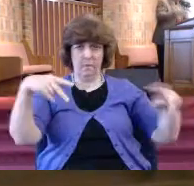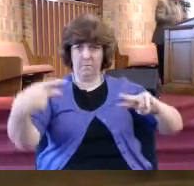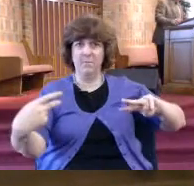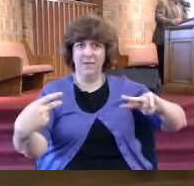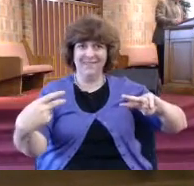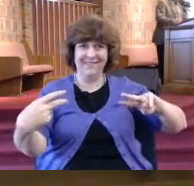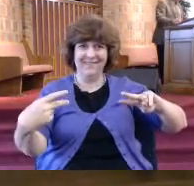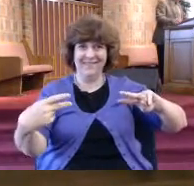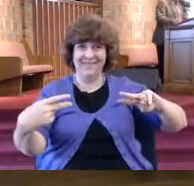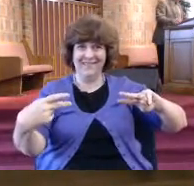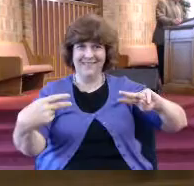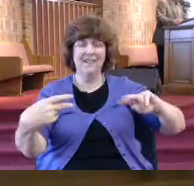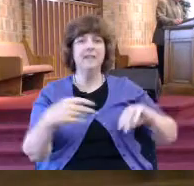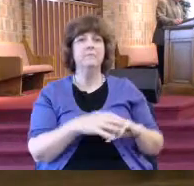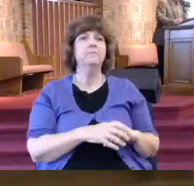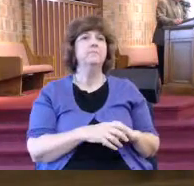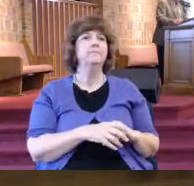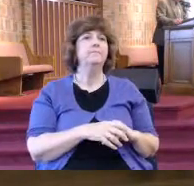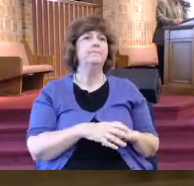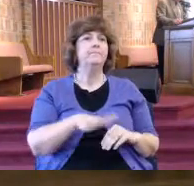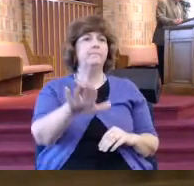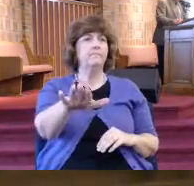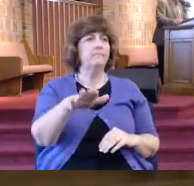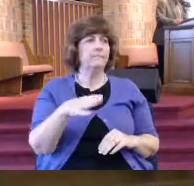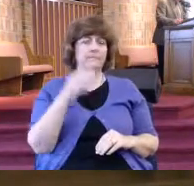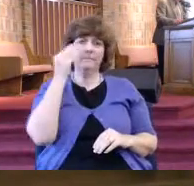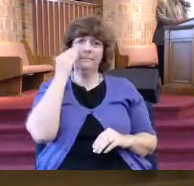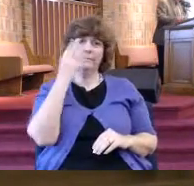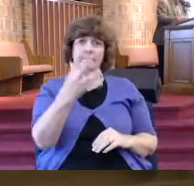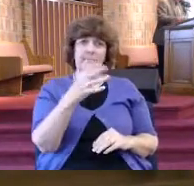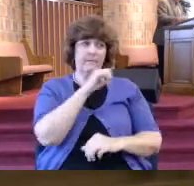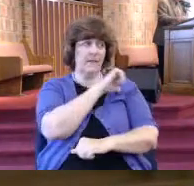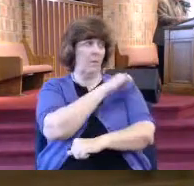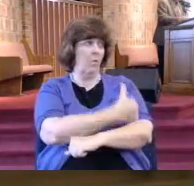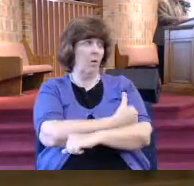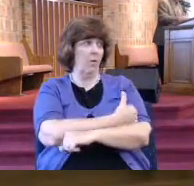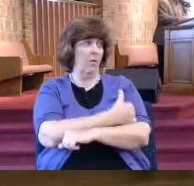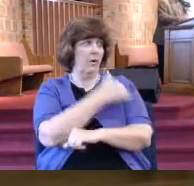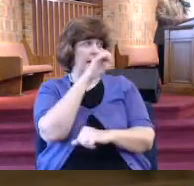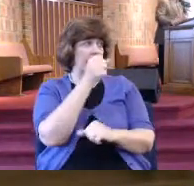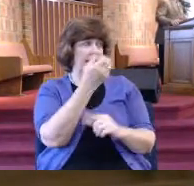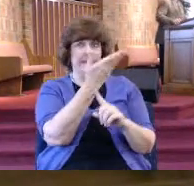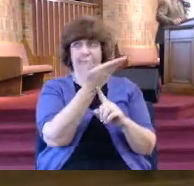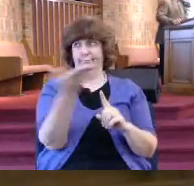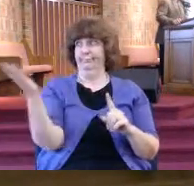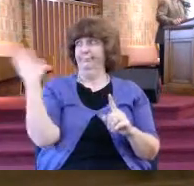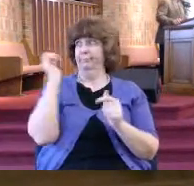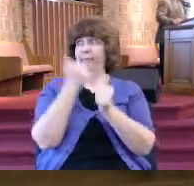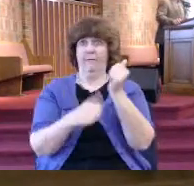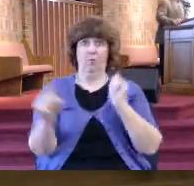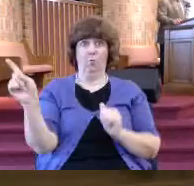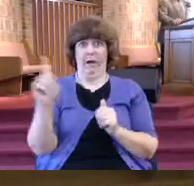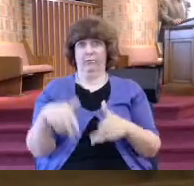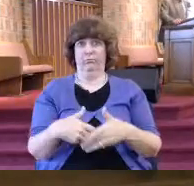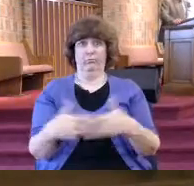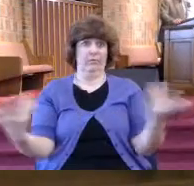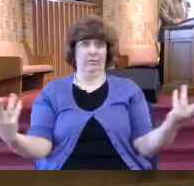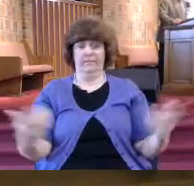Secondly, I would like to note that the concept of authority is around us nearly everywhere we look.